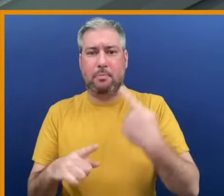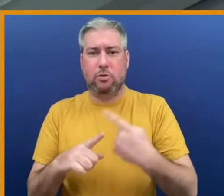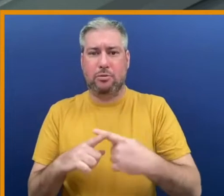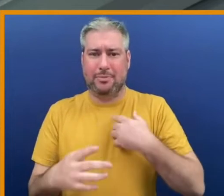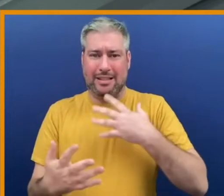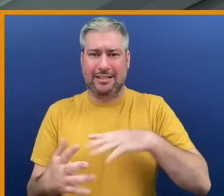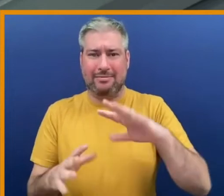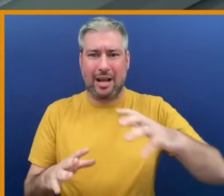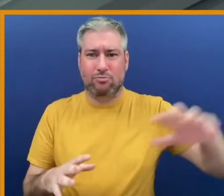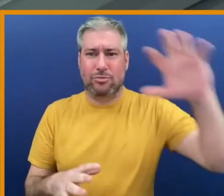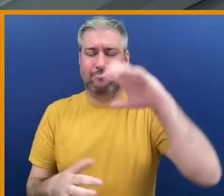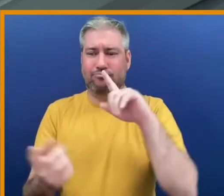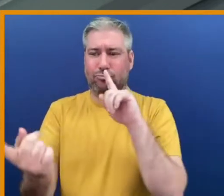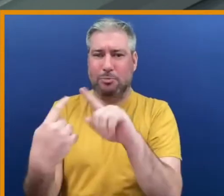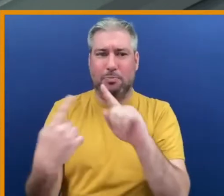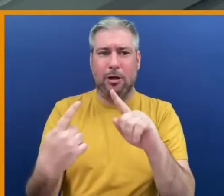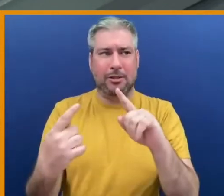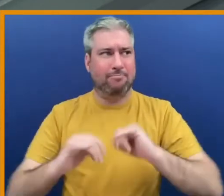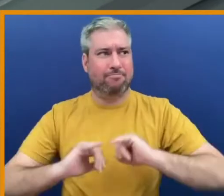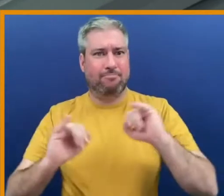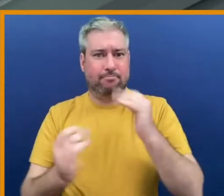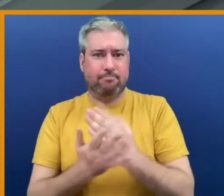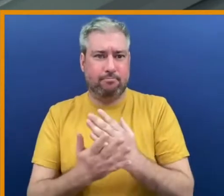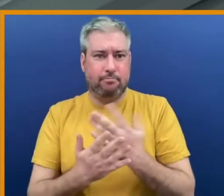on nature to provide us with food, water and